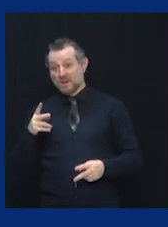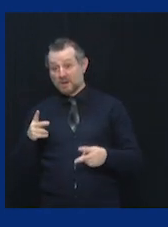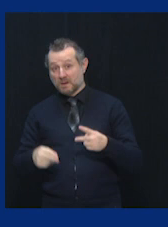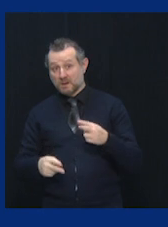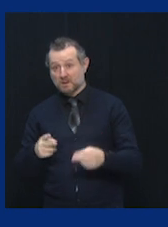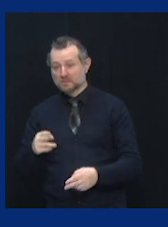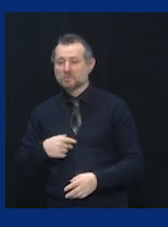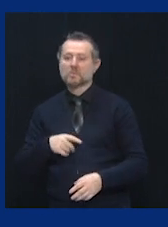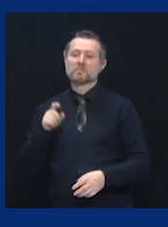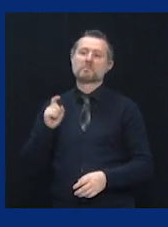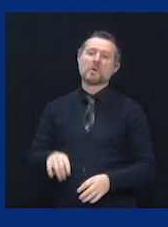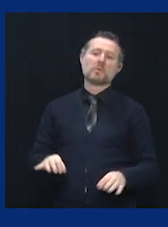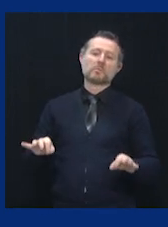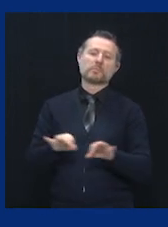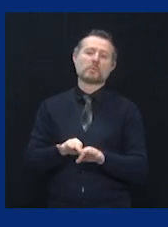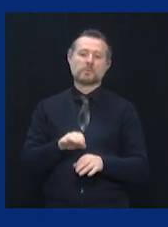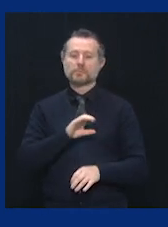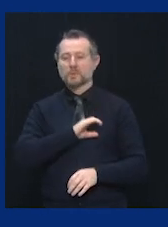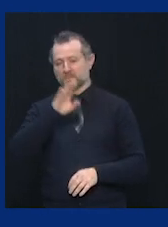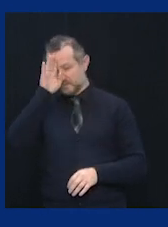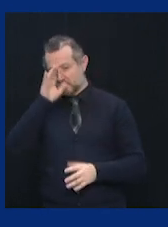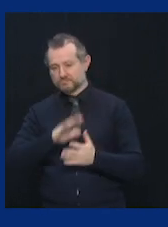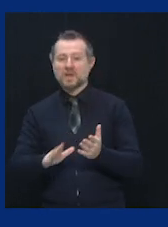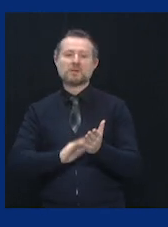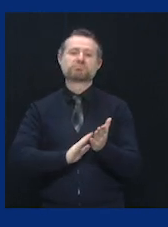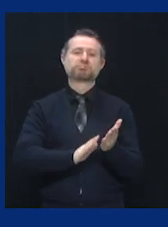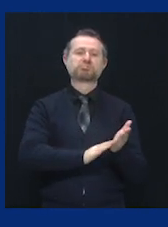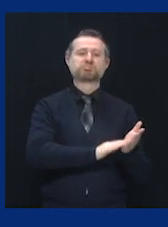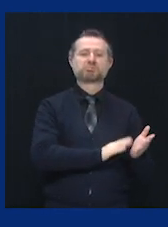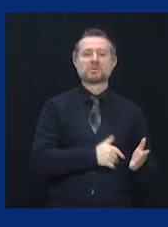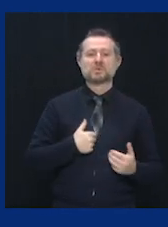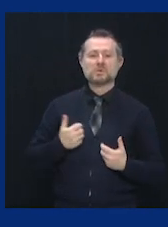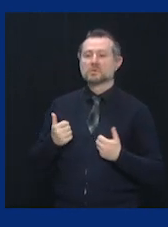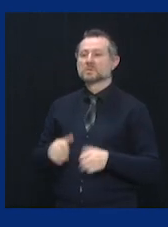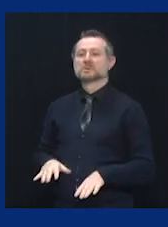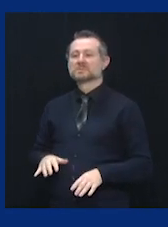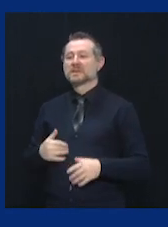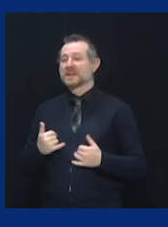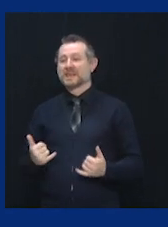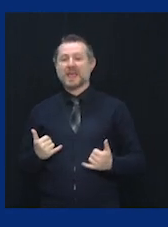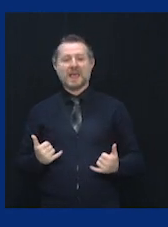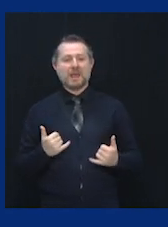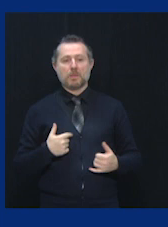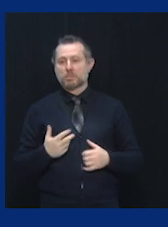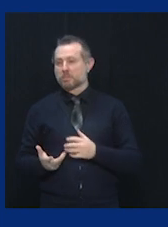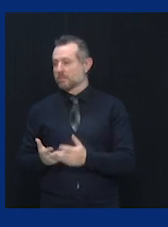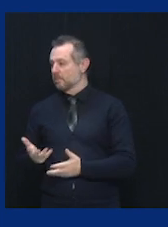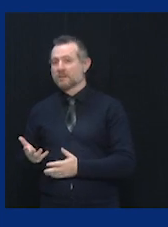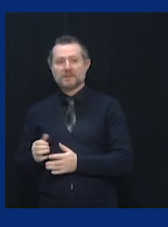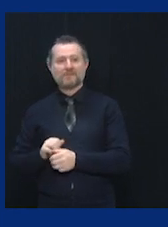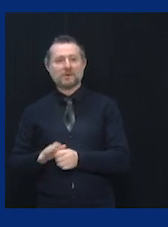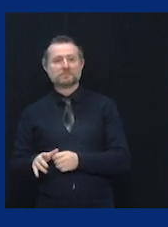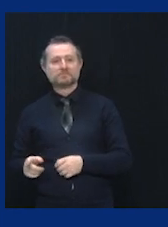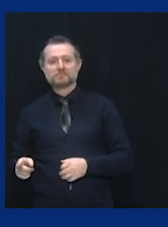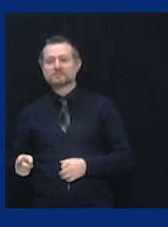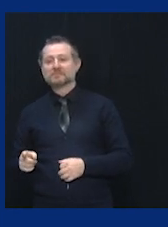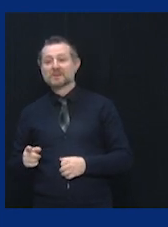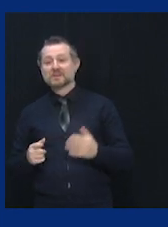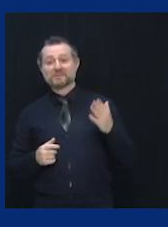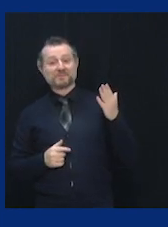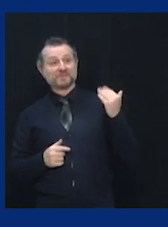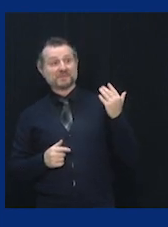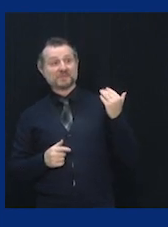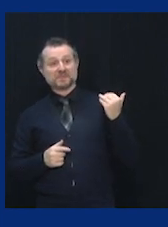essential workers. We don't want to do that in the middle of a pandemic. We have a $15 billion